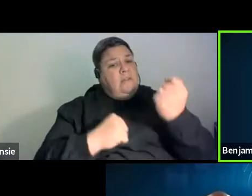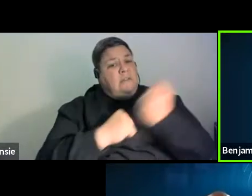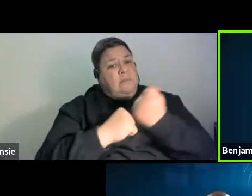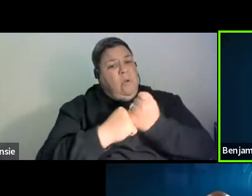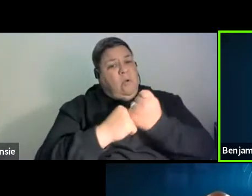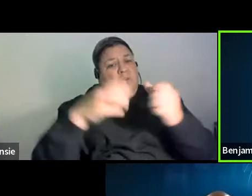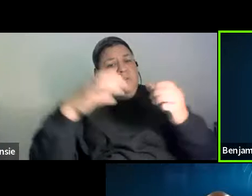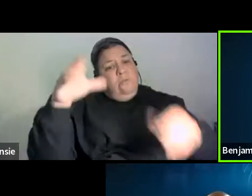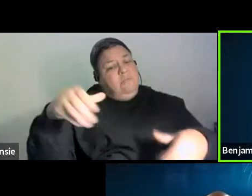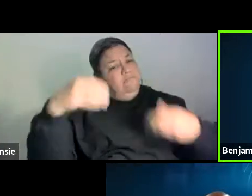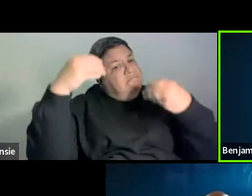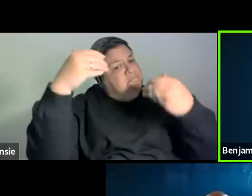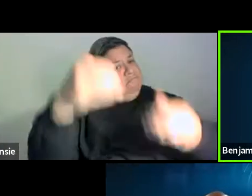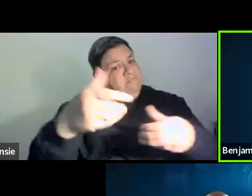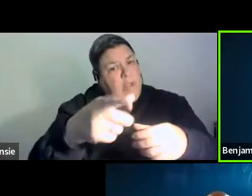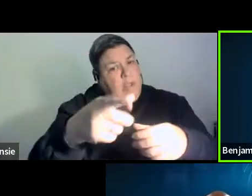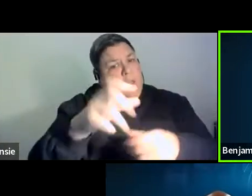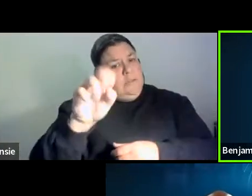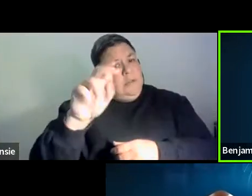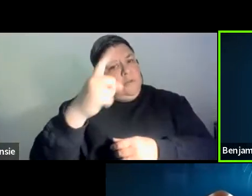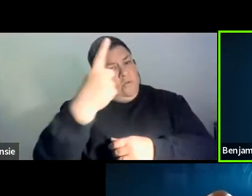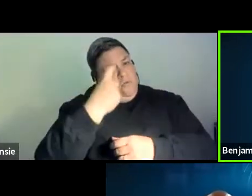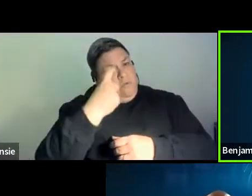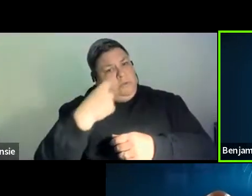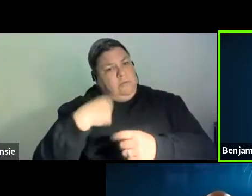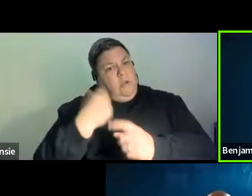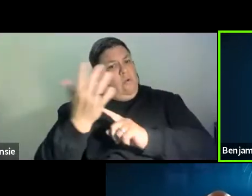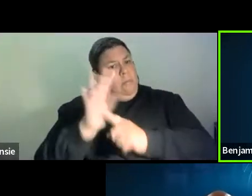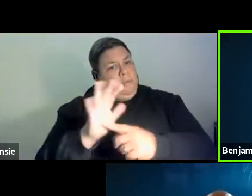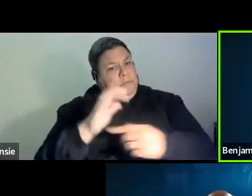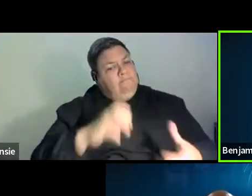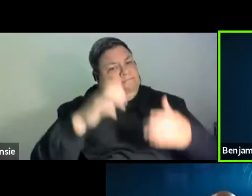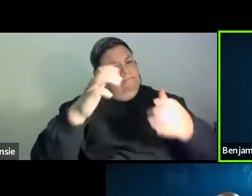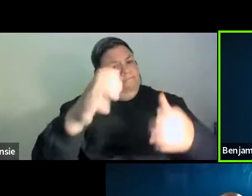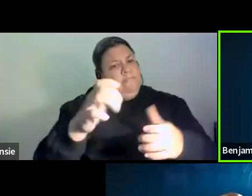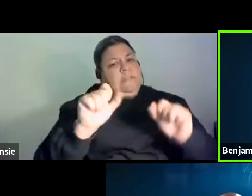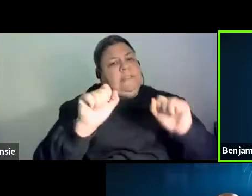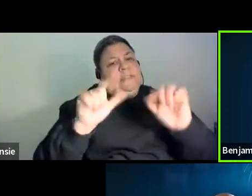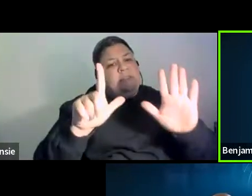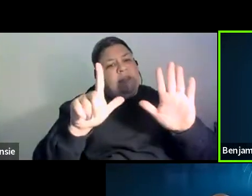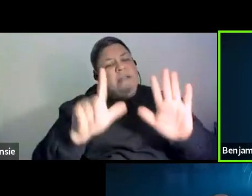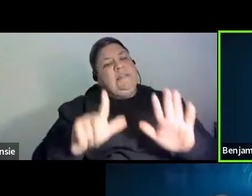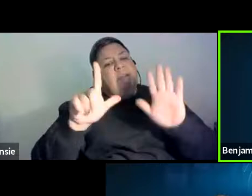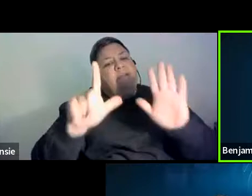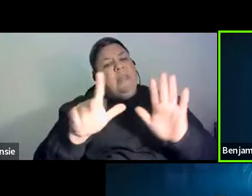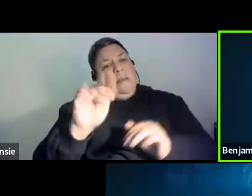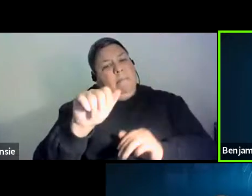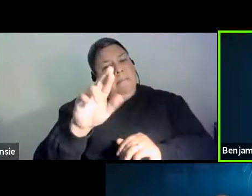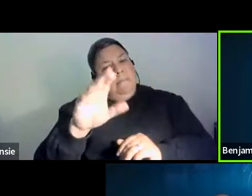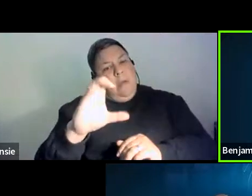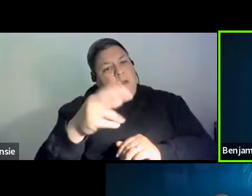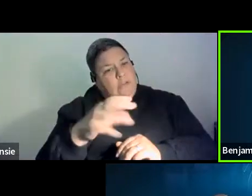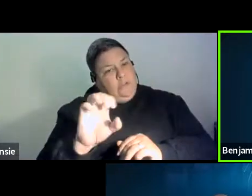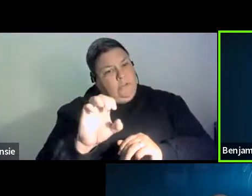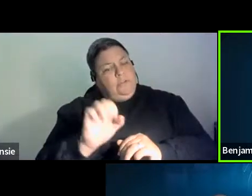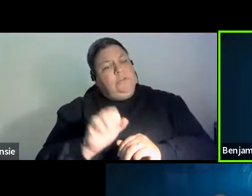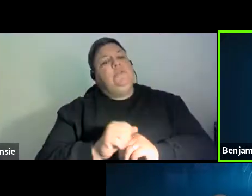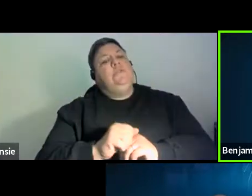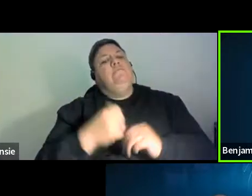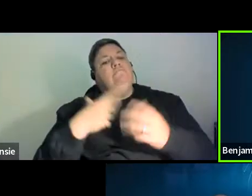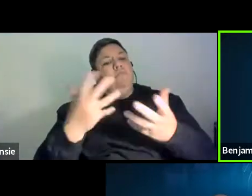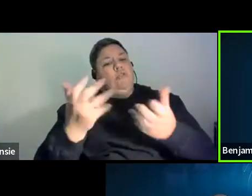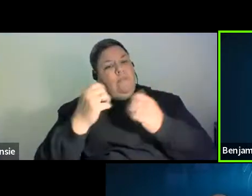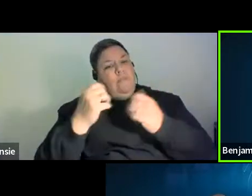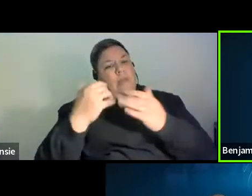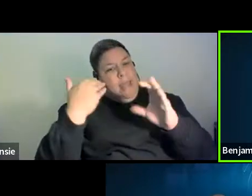to request activation of registered representative on 17 March with email successfully received. He then received